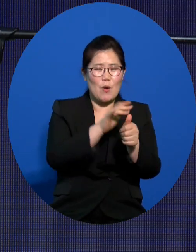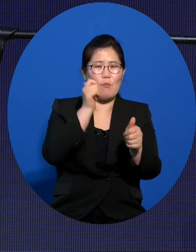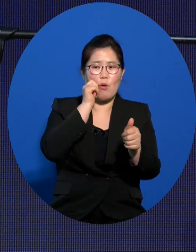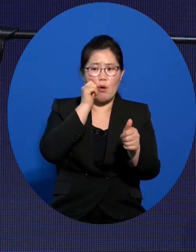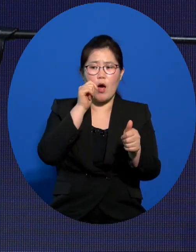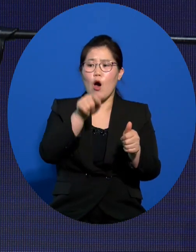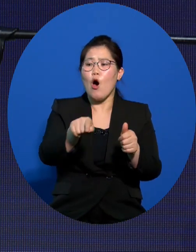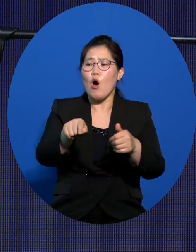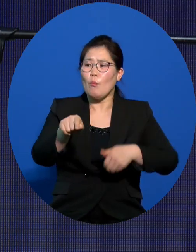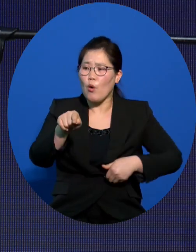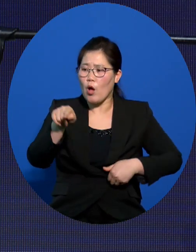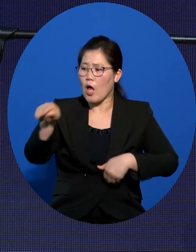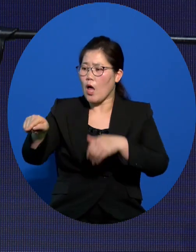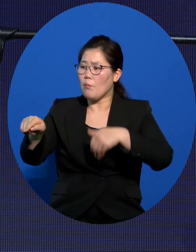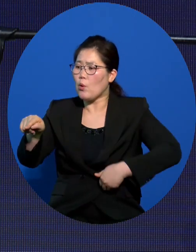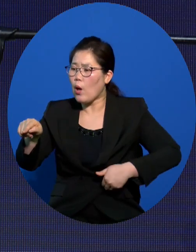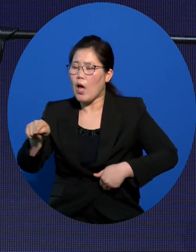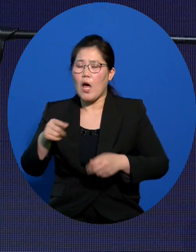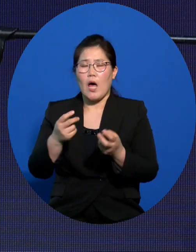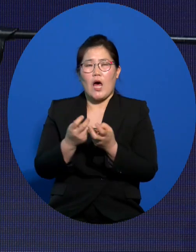that can last.